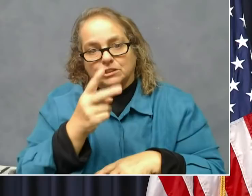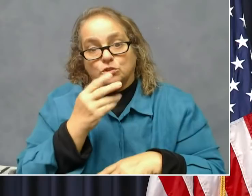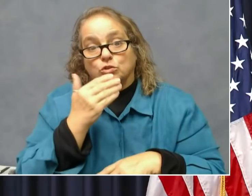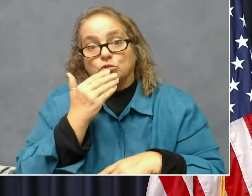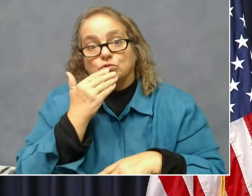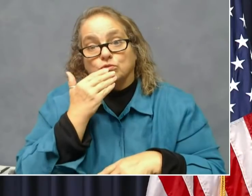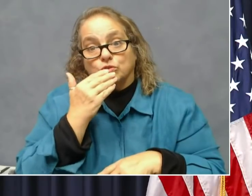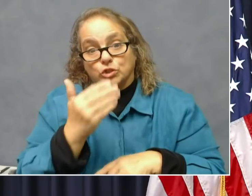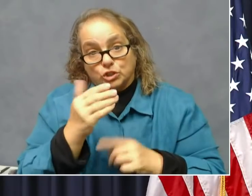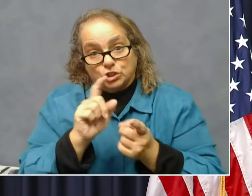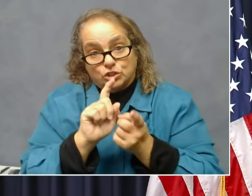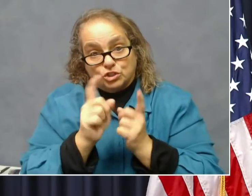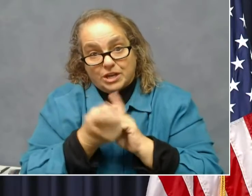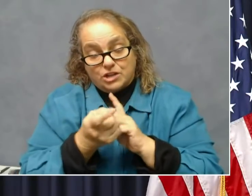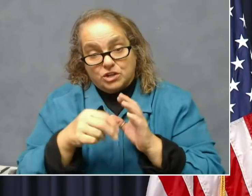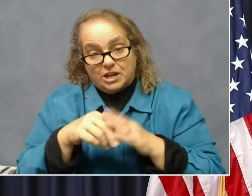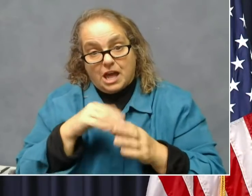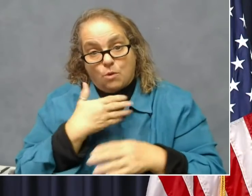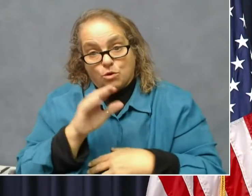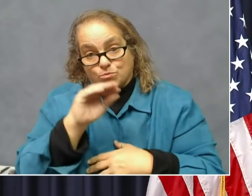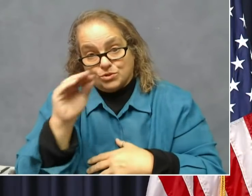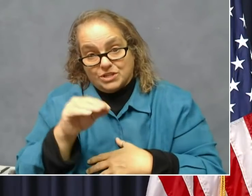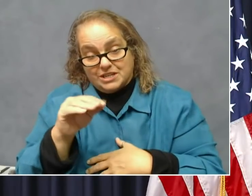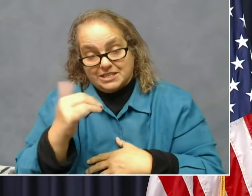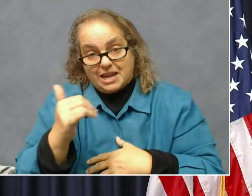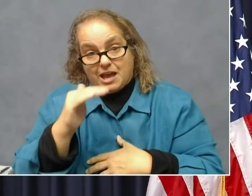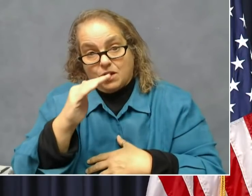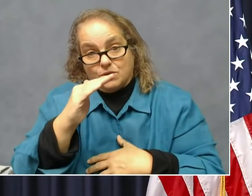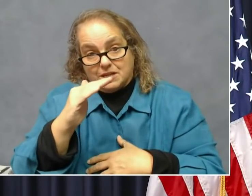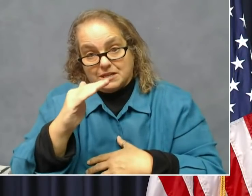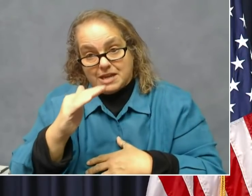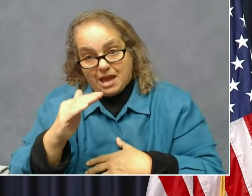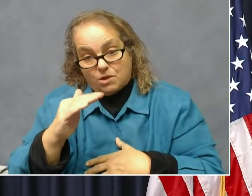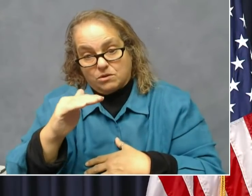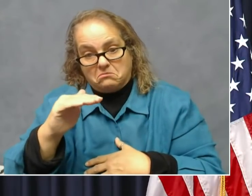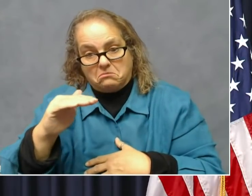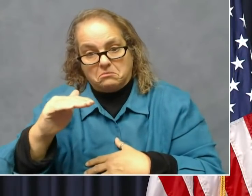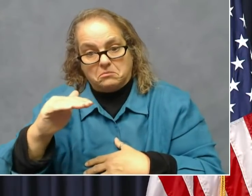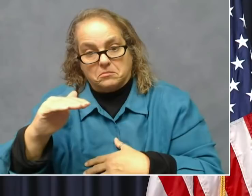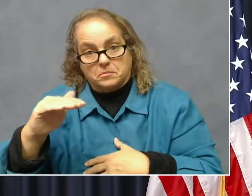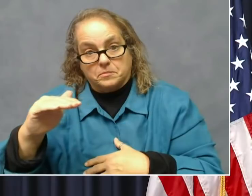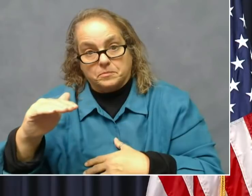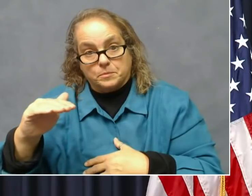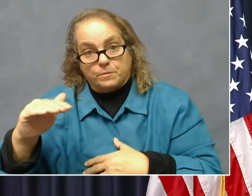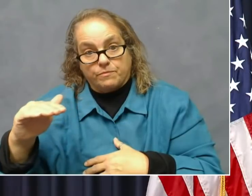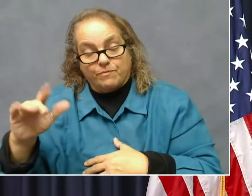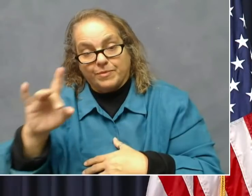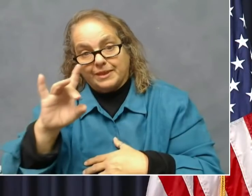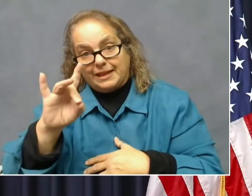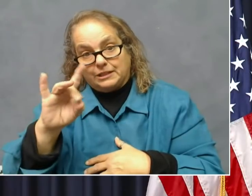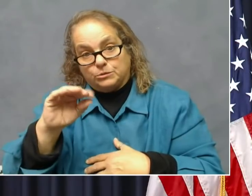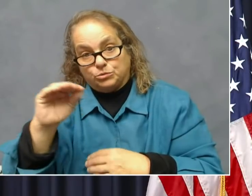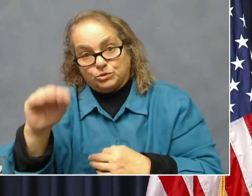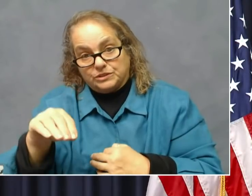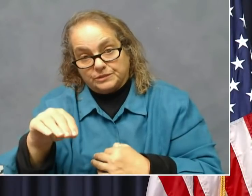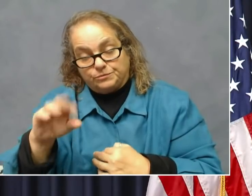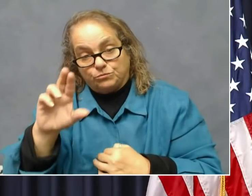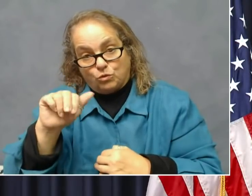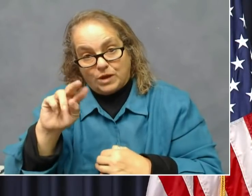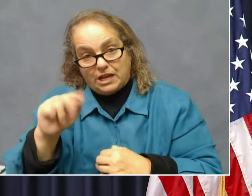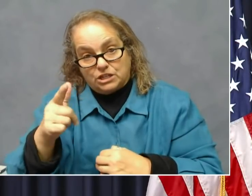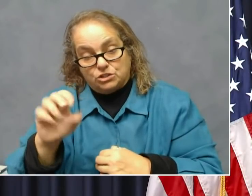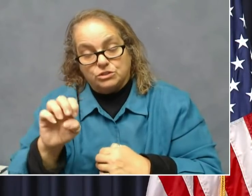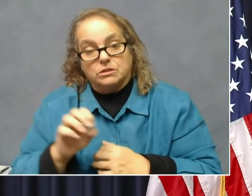in positivity going down and now really holding steady in the 8% range.